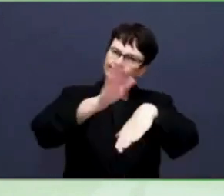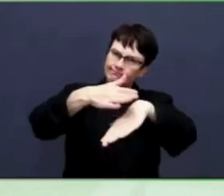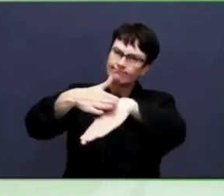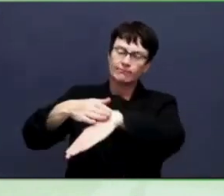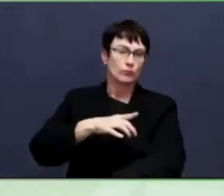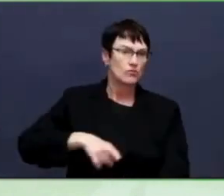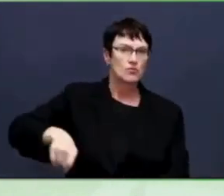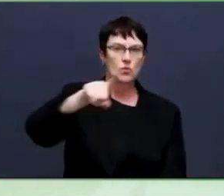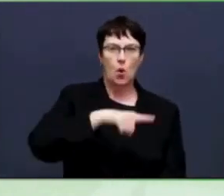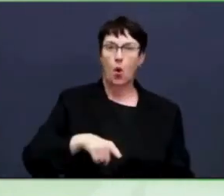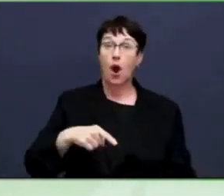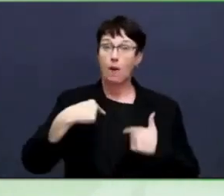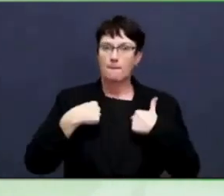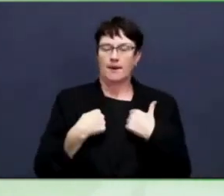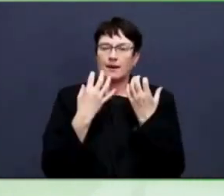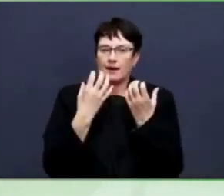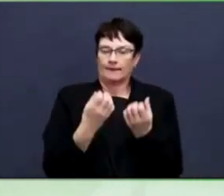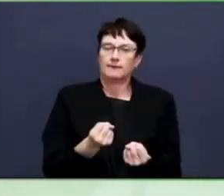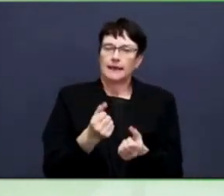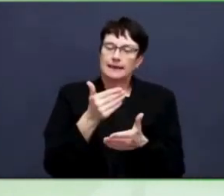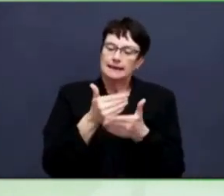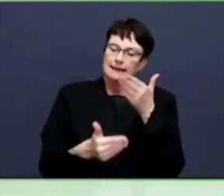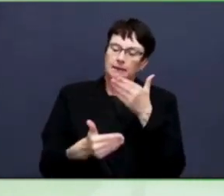disabilityethicalai.org. I wanted to put disability ethical